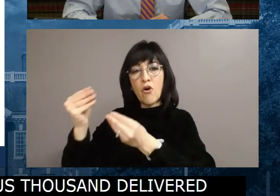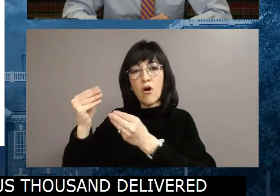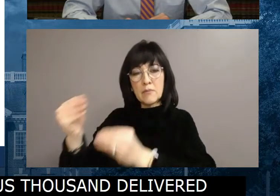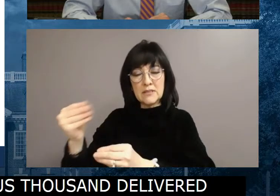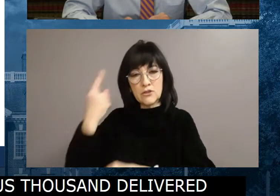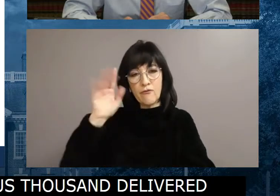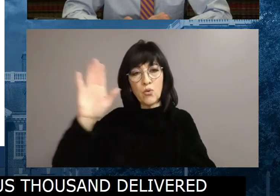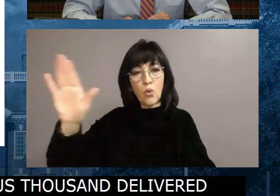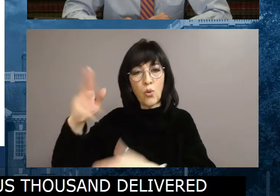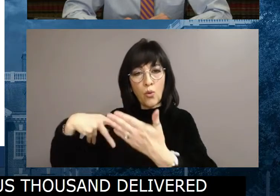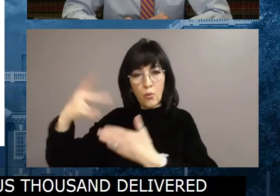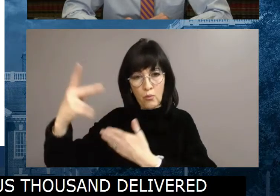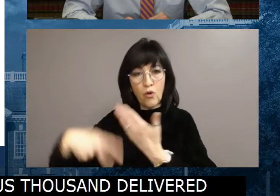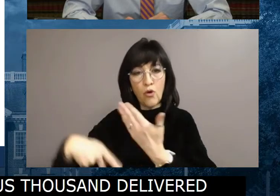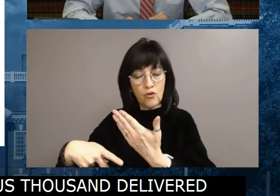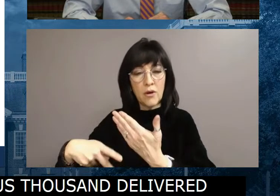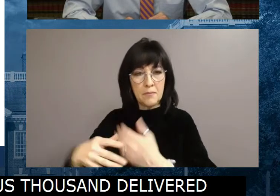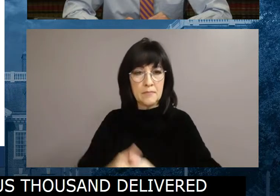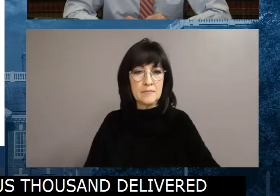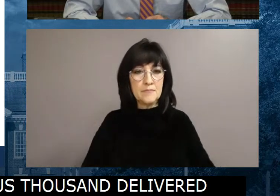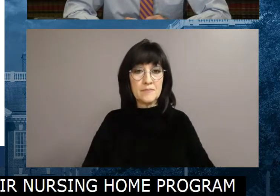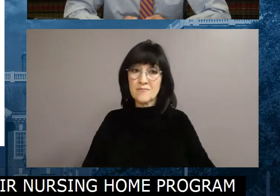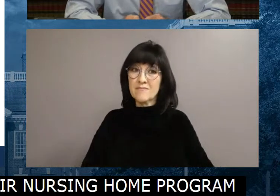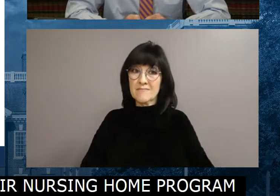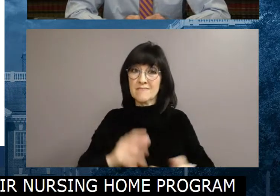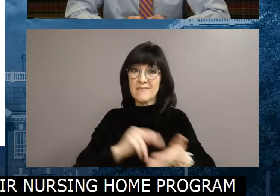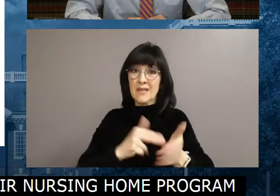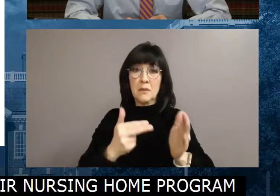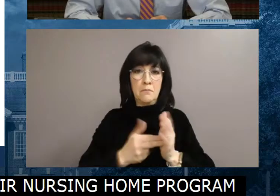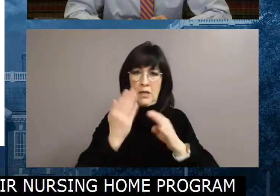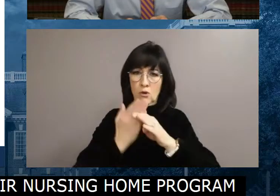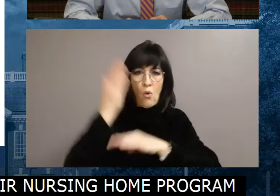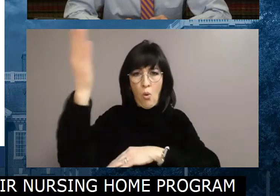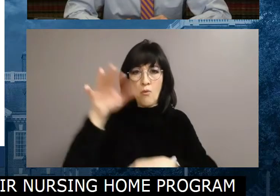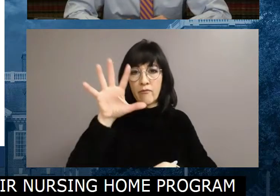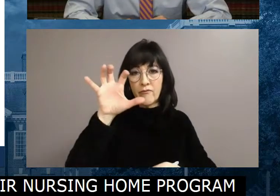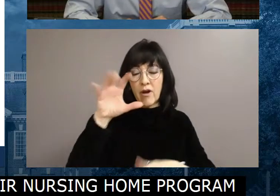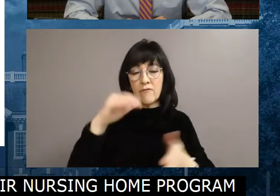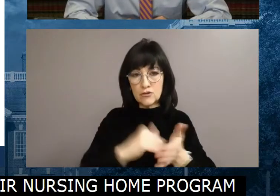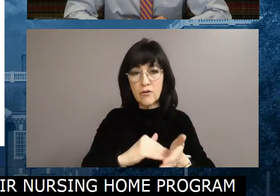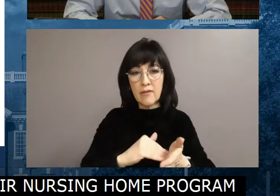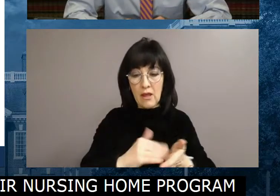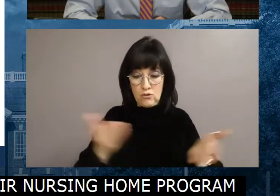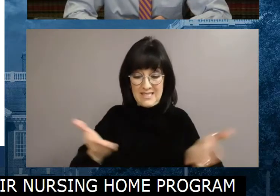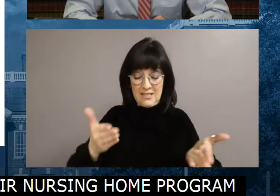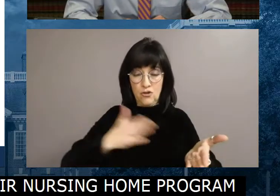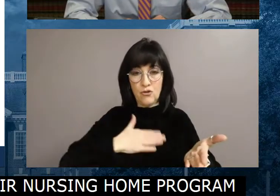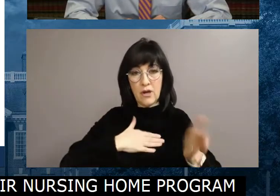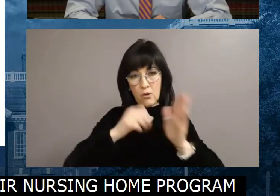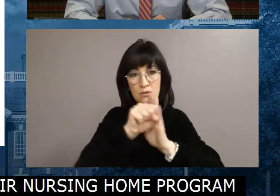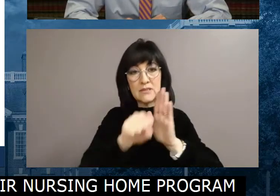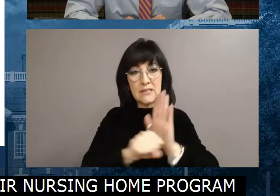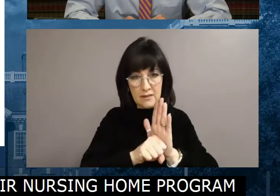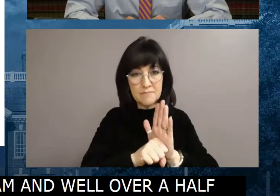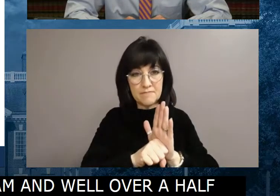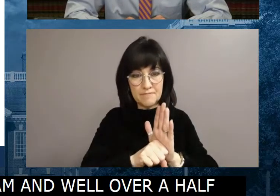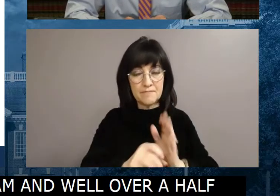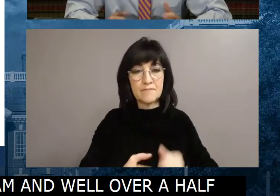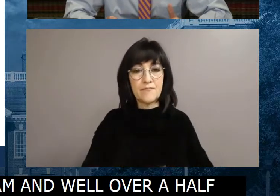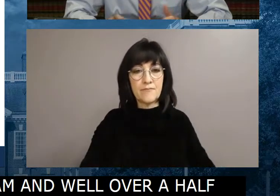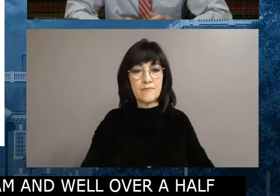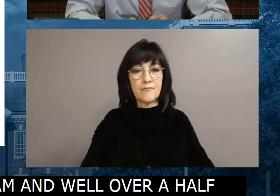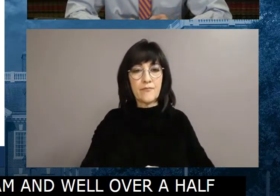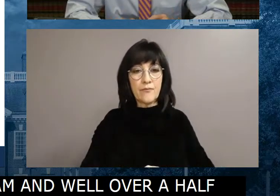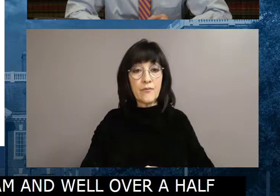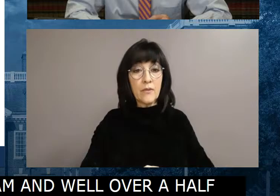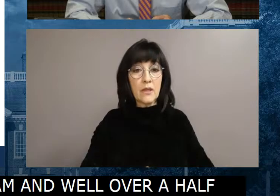most recent equity program. So well over 500,000. We're almost to 500,000 administered, and then another 100,000. We